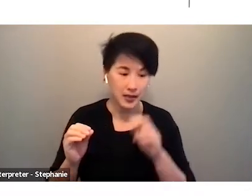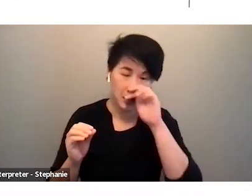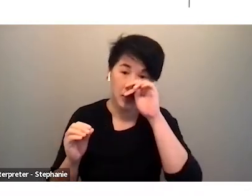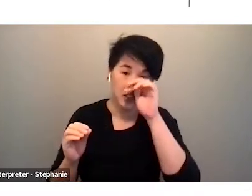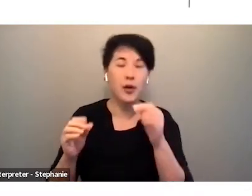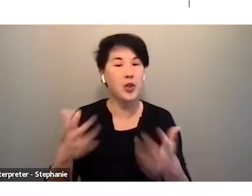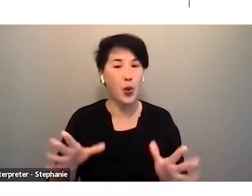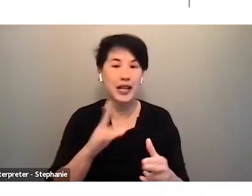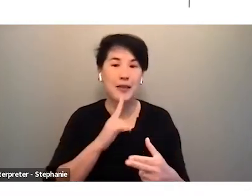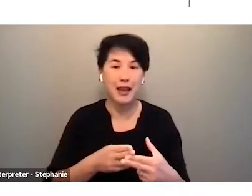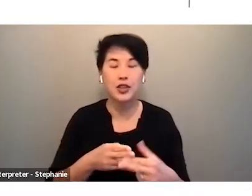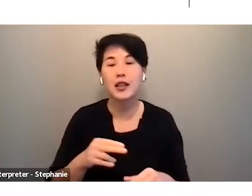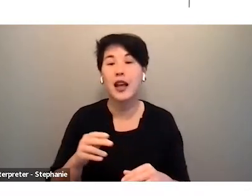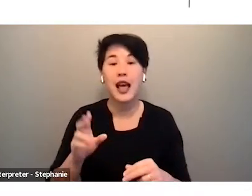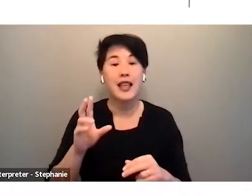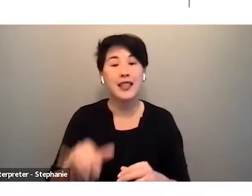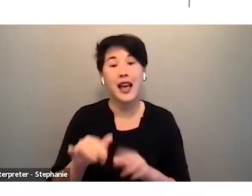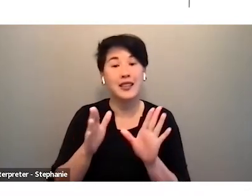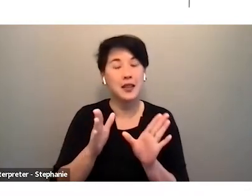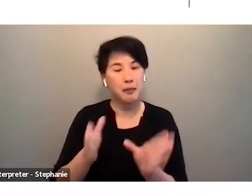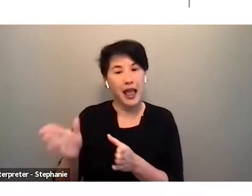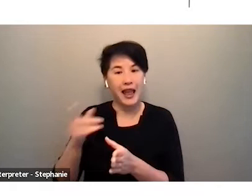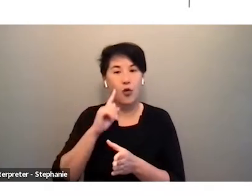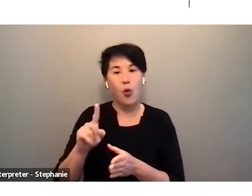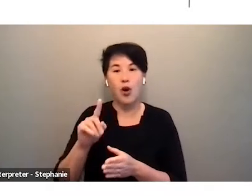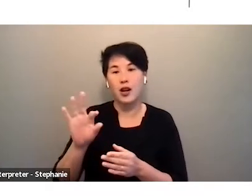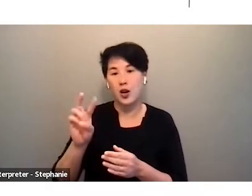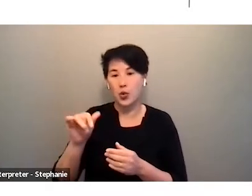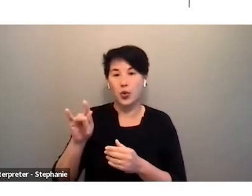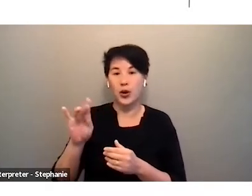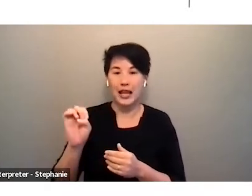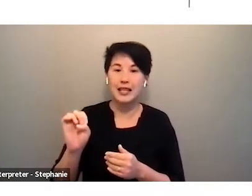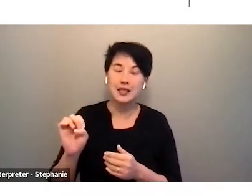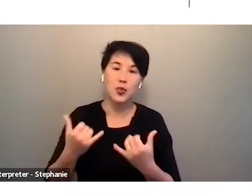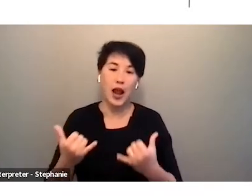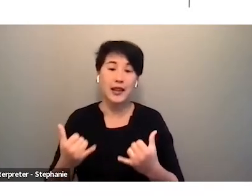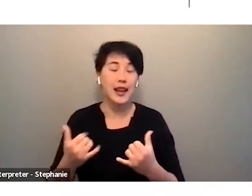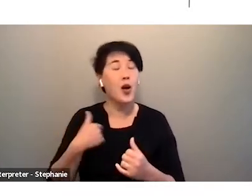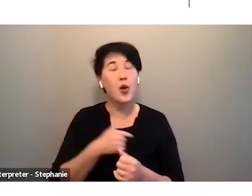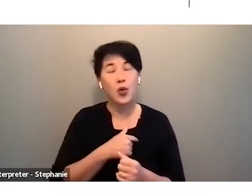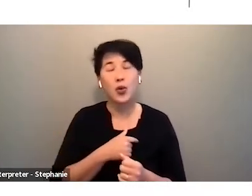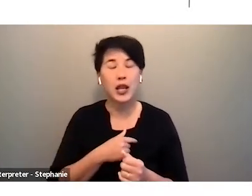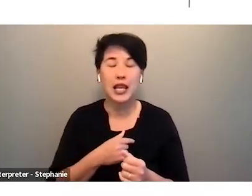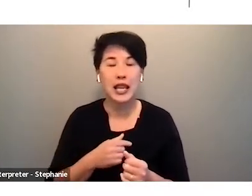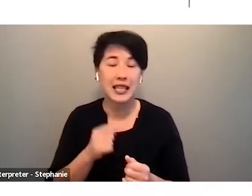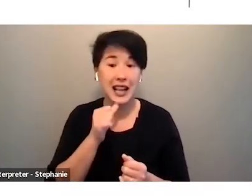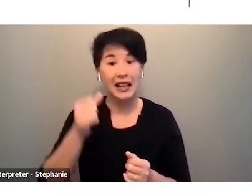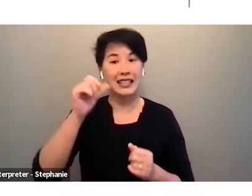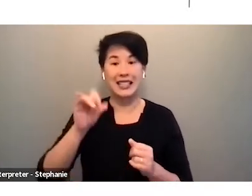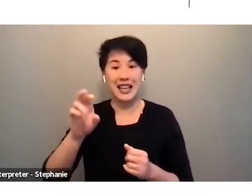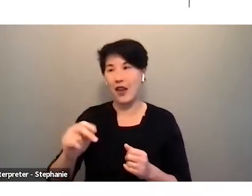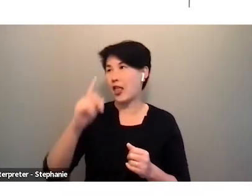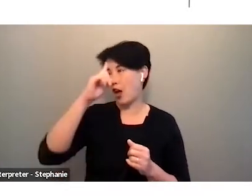already mentioned, is a major part of landfill waste right now. Something that most people don't think about, we didn't initially think about when we think about food